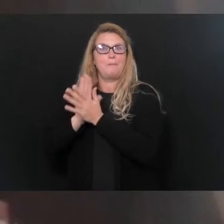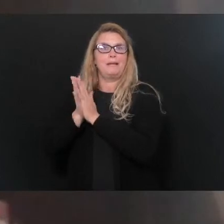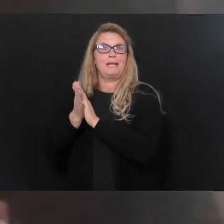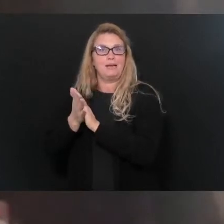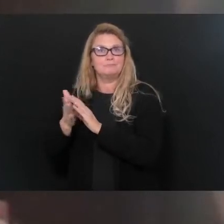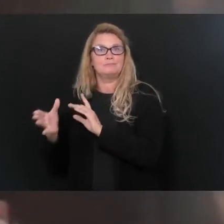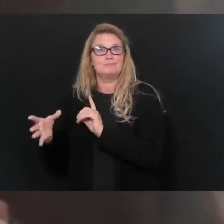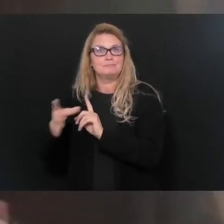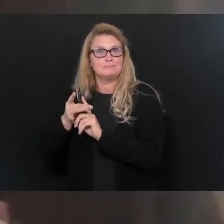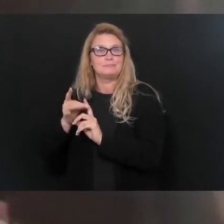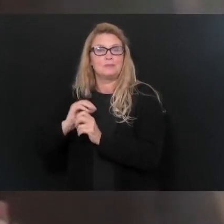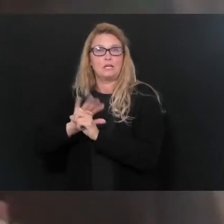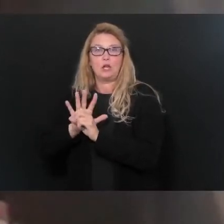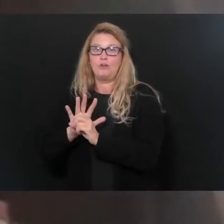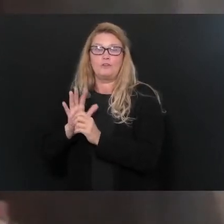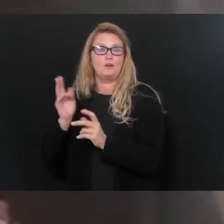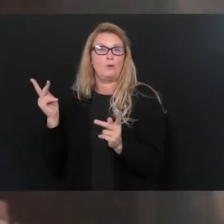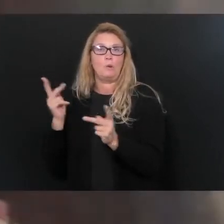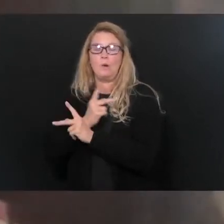COVID, rises,